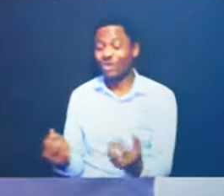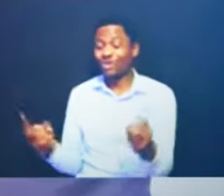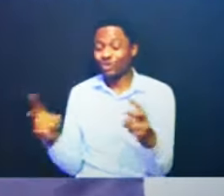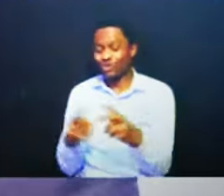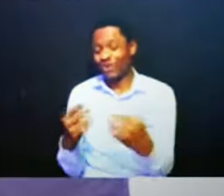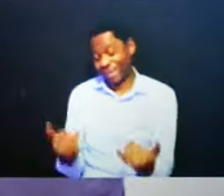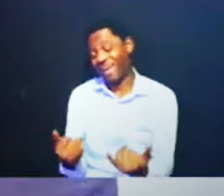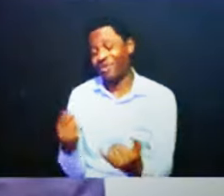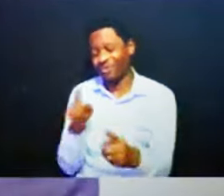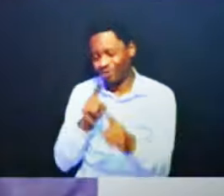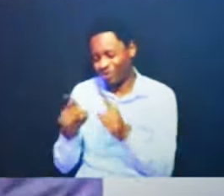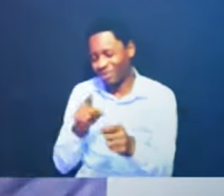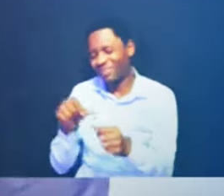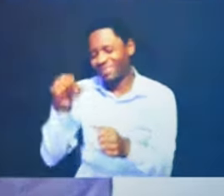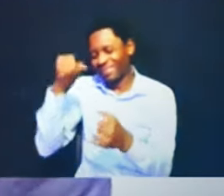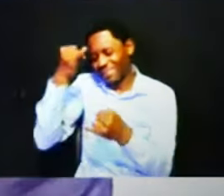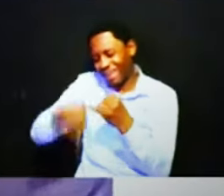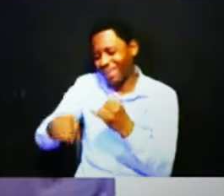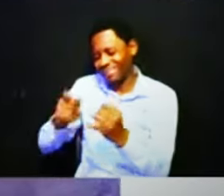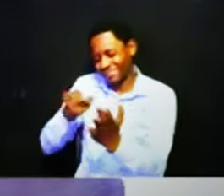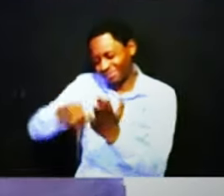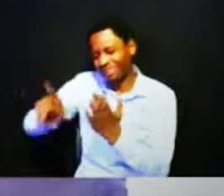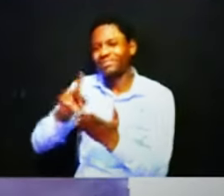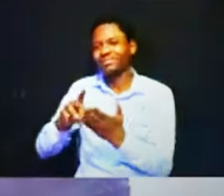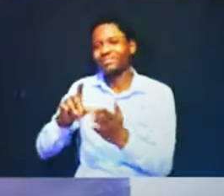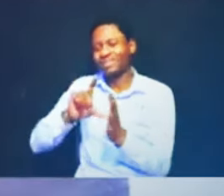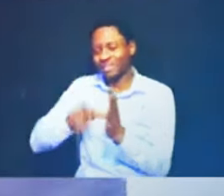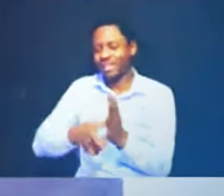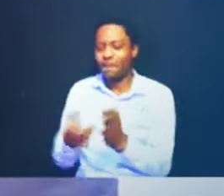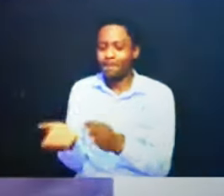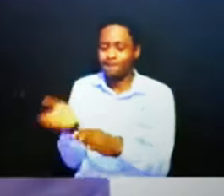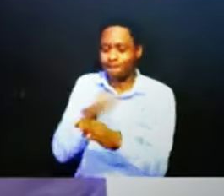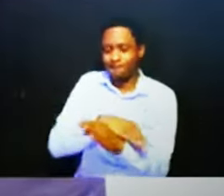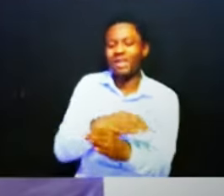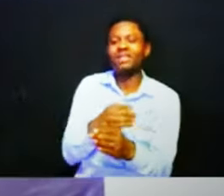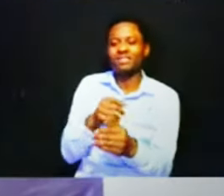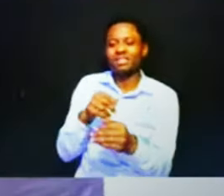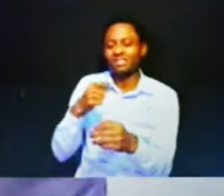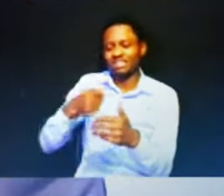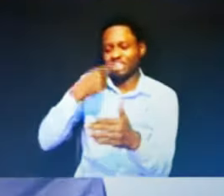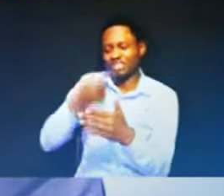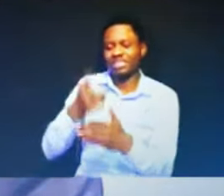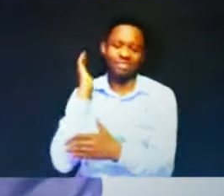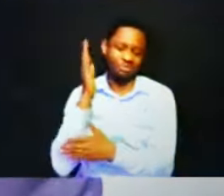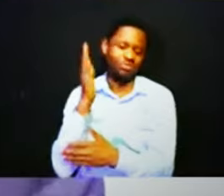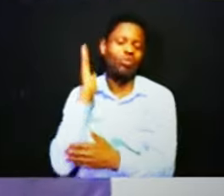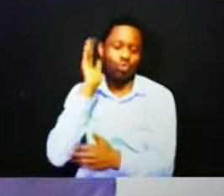half. And then we'll go back, still talking about the first half in my next presentation.